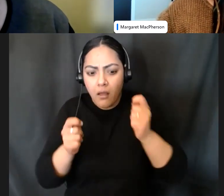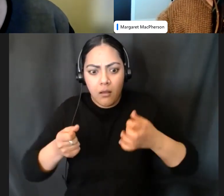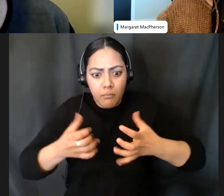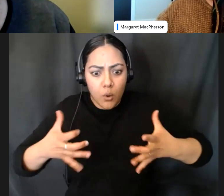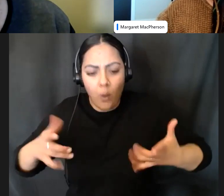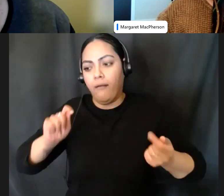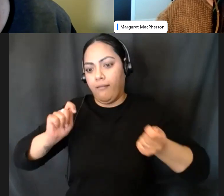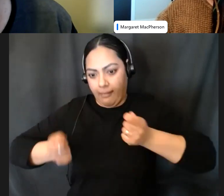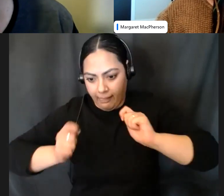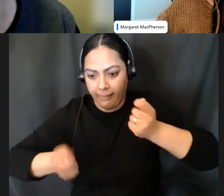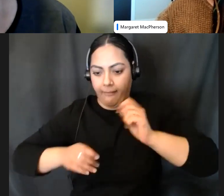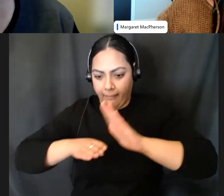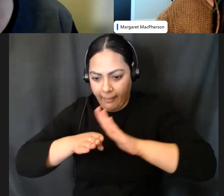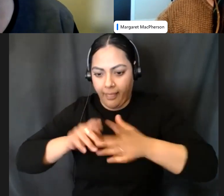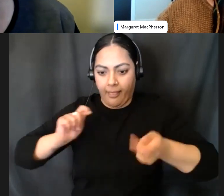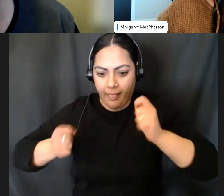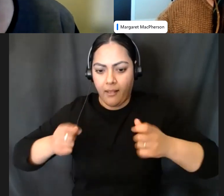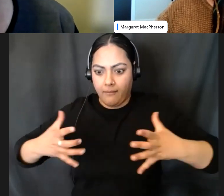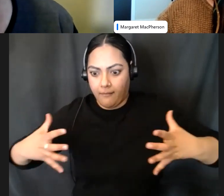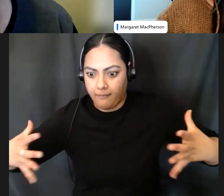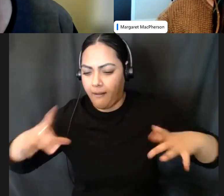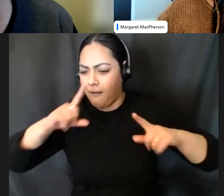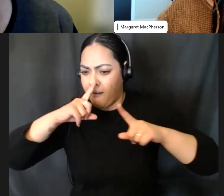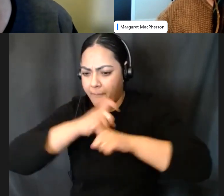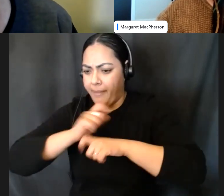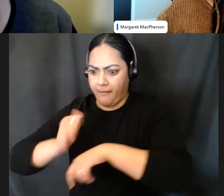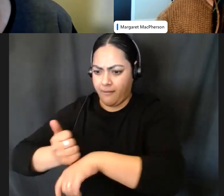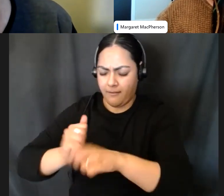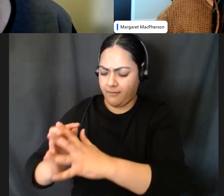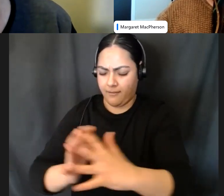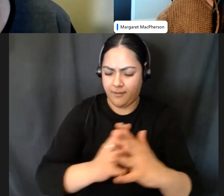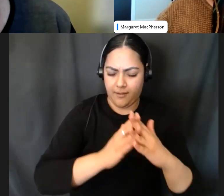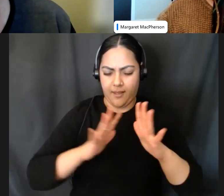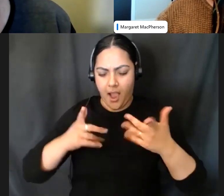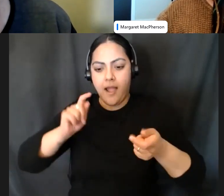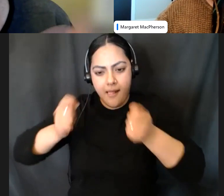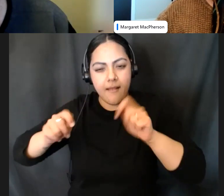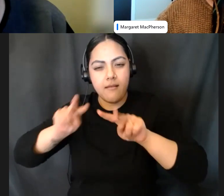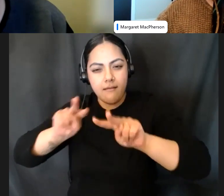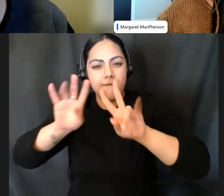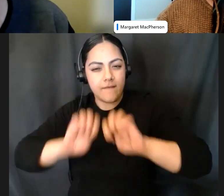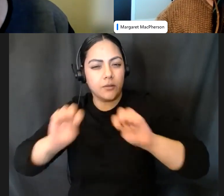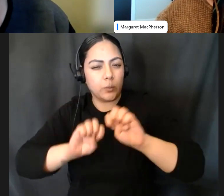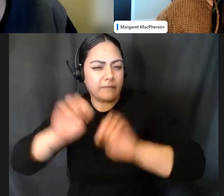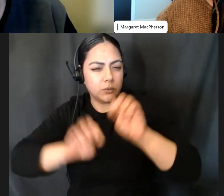complex. But we do know that the awareness of abuse, neglect, and self-neglect, and elder abuse, and